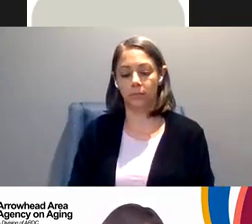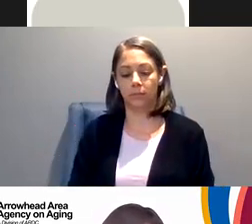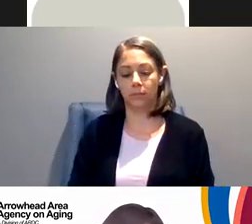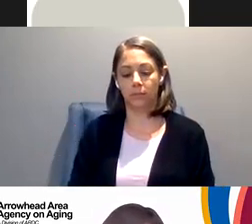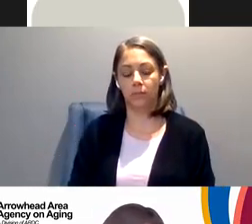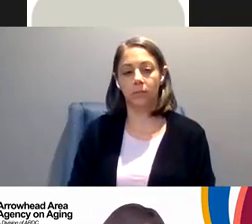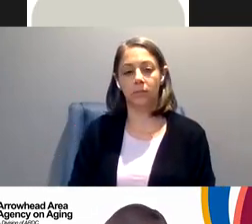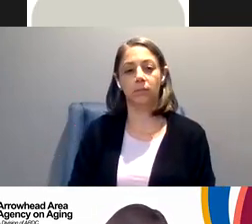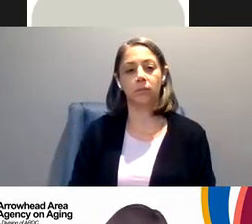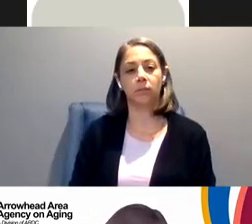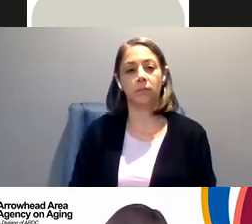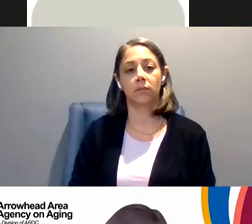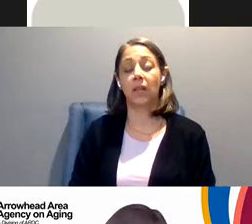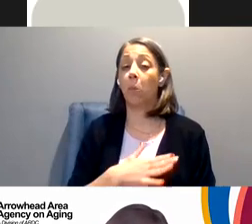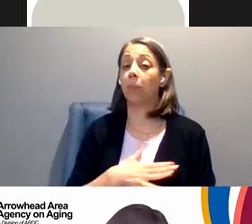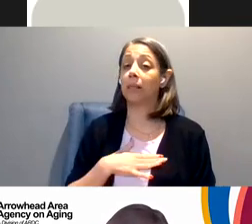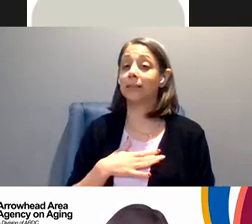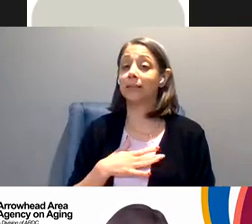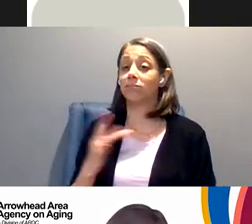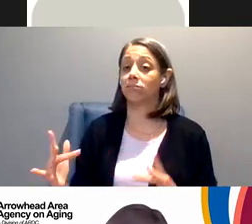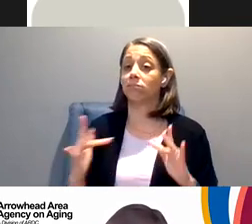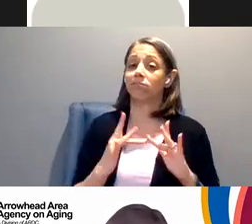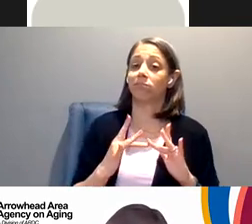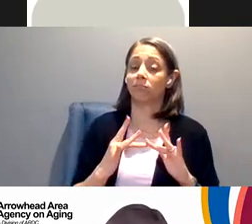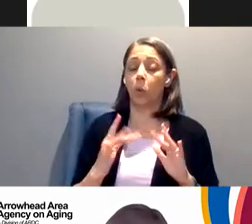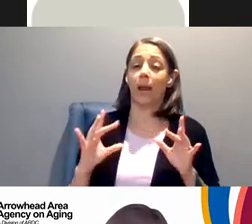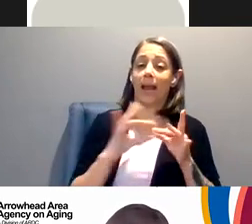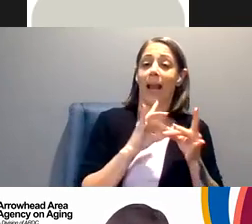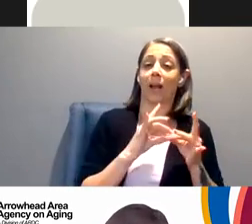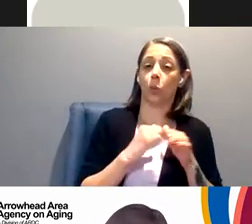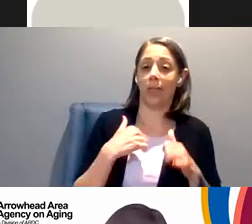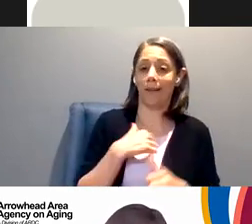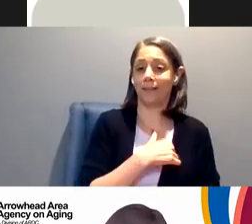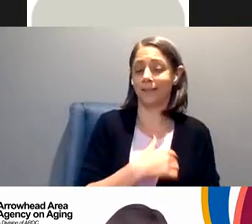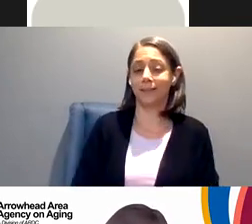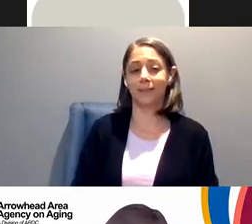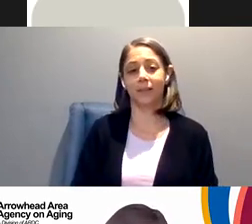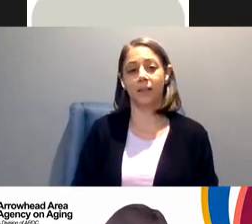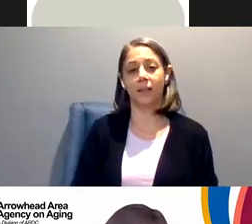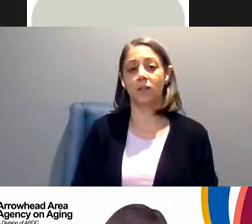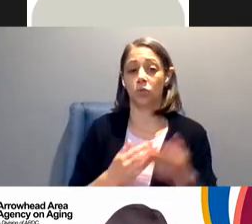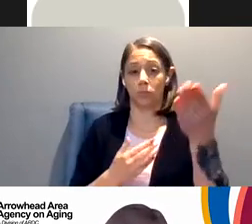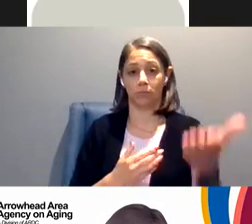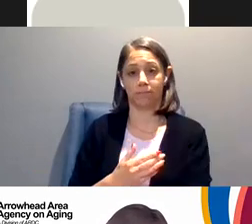And please connect with us anytime. Here are some ways in which you can do